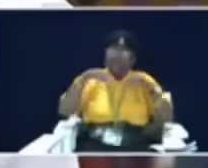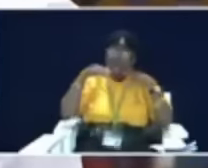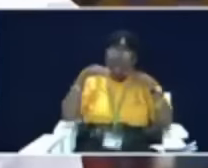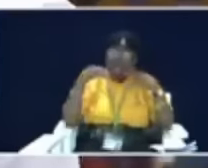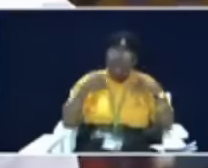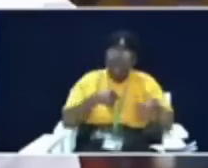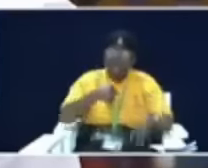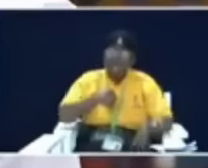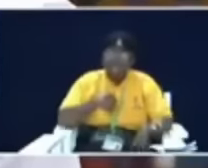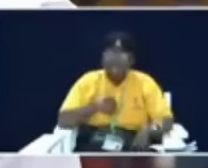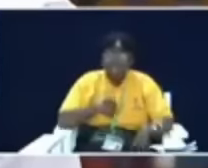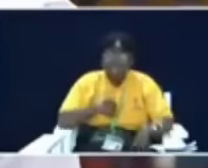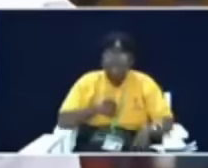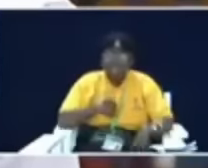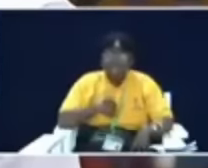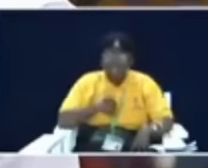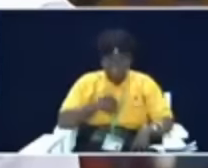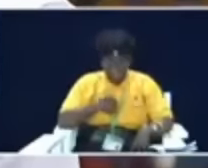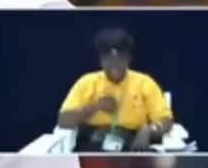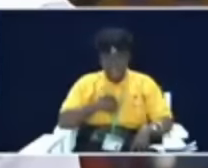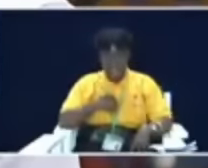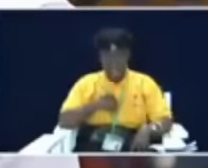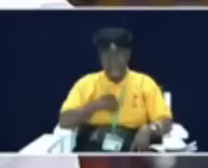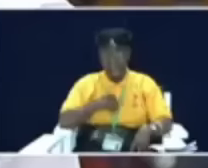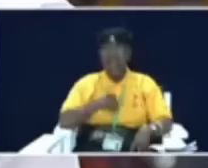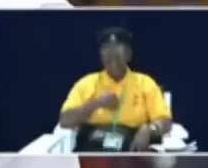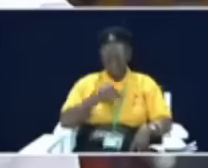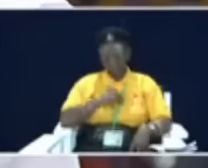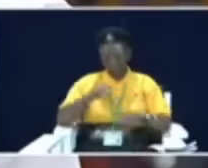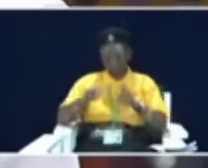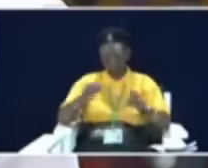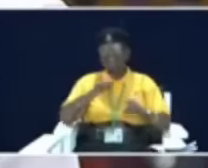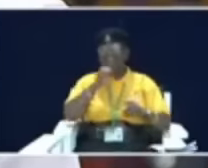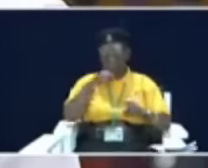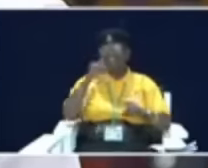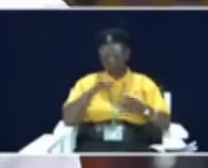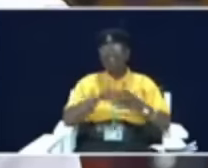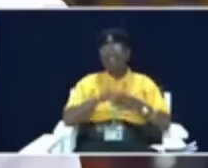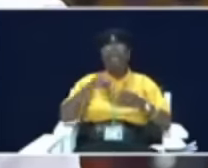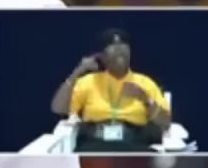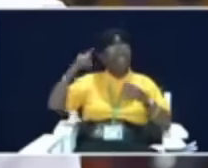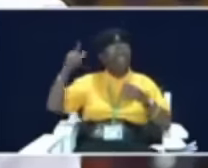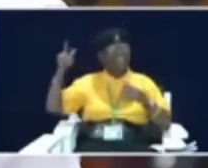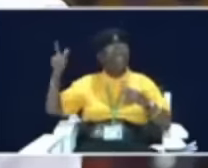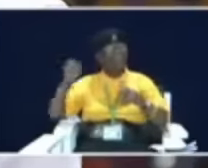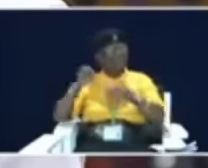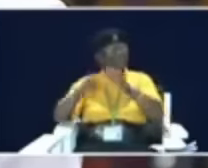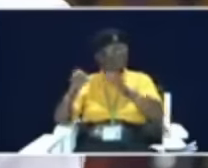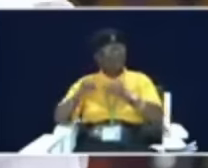Me? I didn't say it loud though.